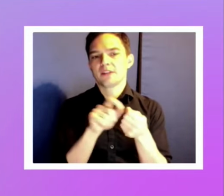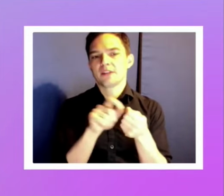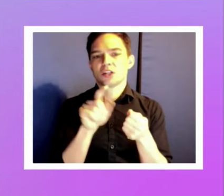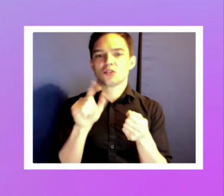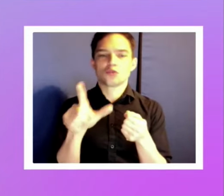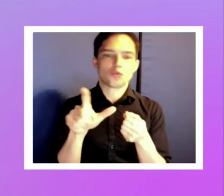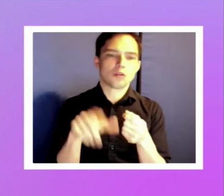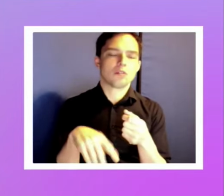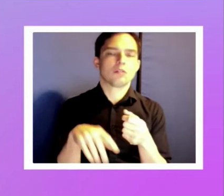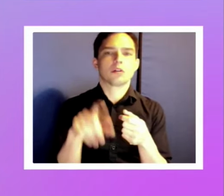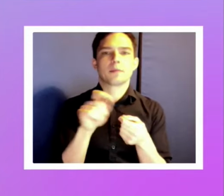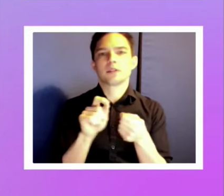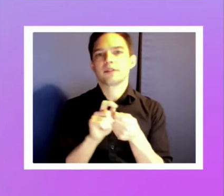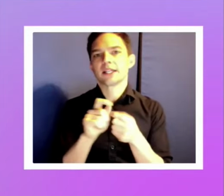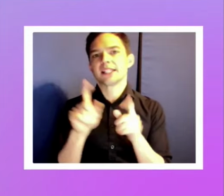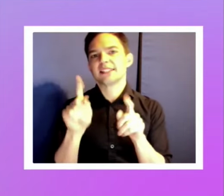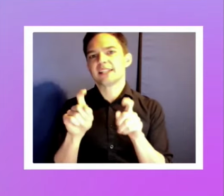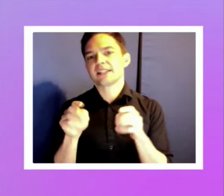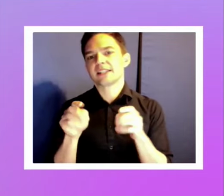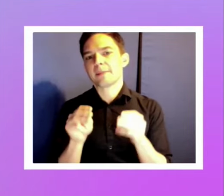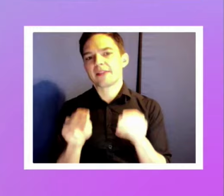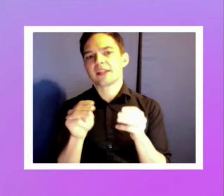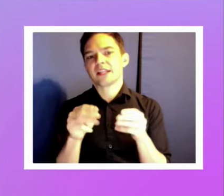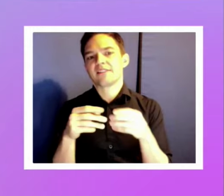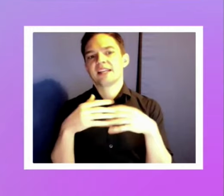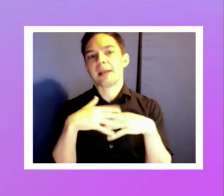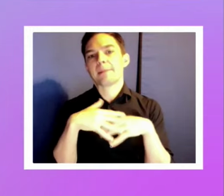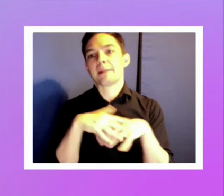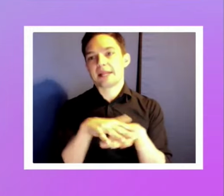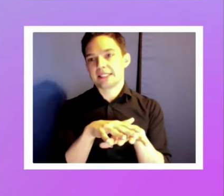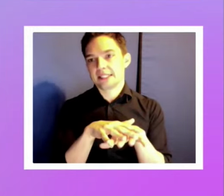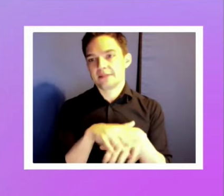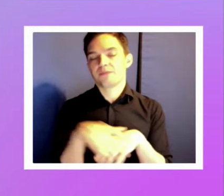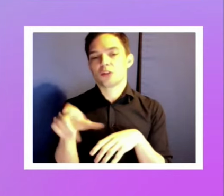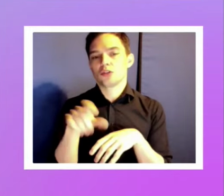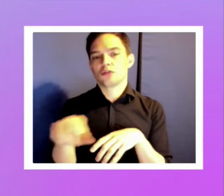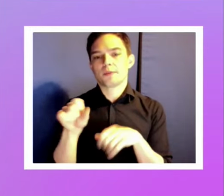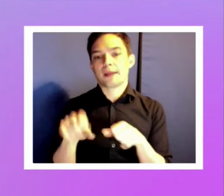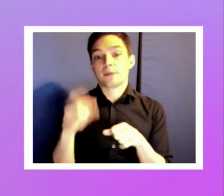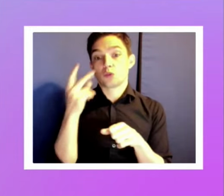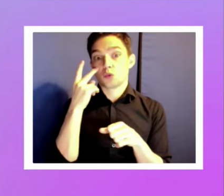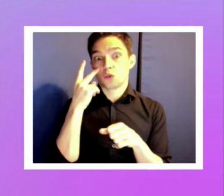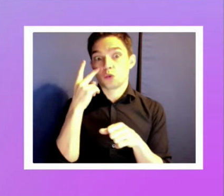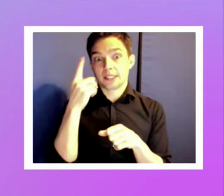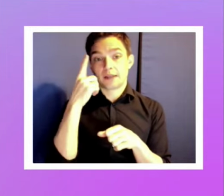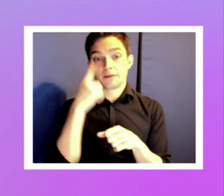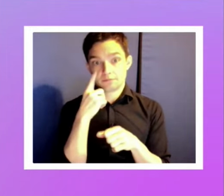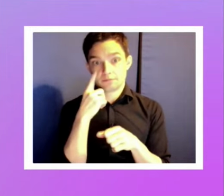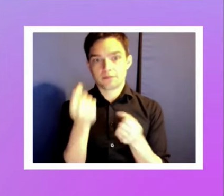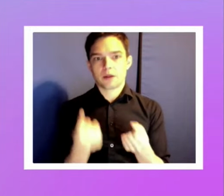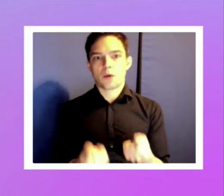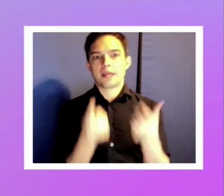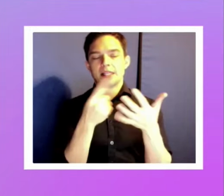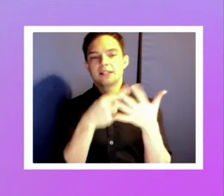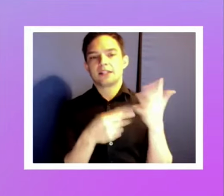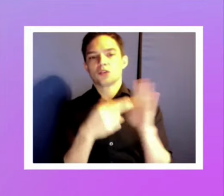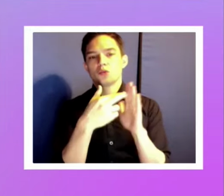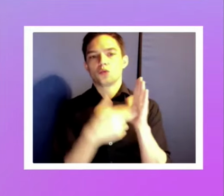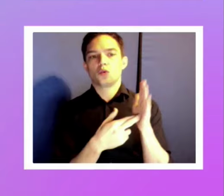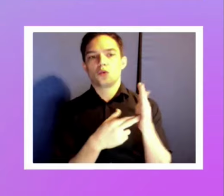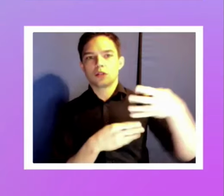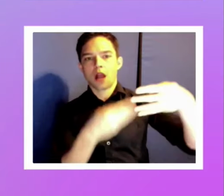a particular testing methodology has implemented. So you'll be able to see how many of these